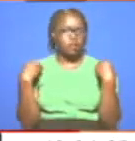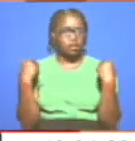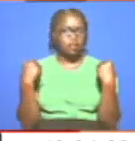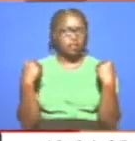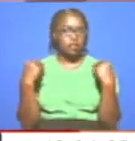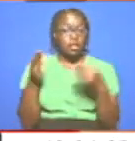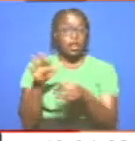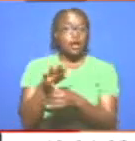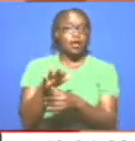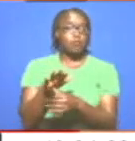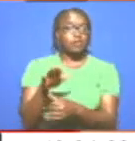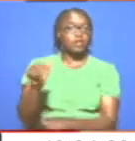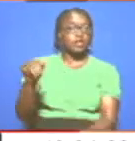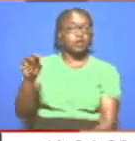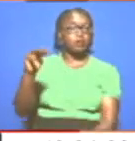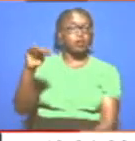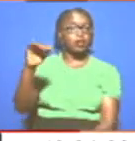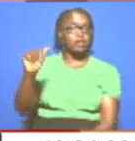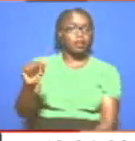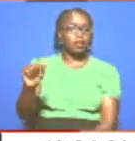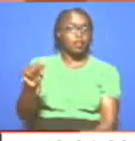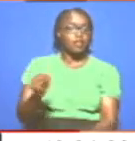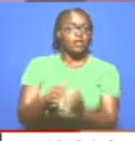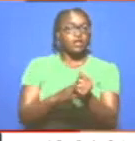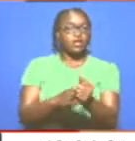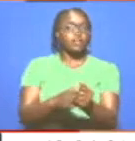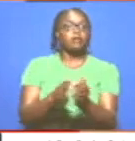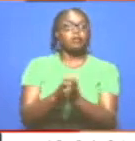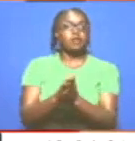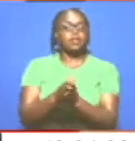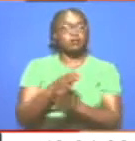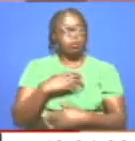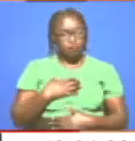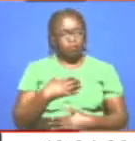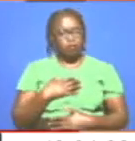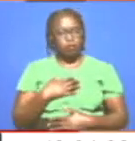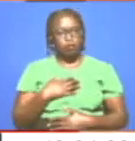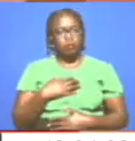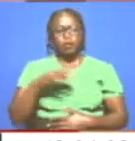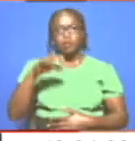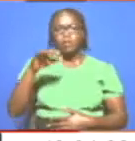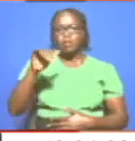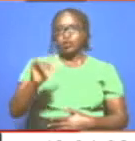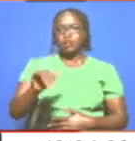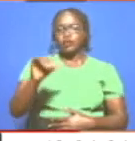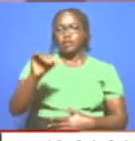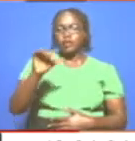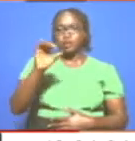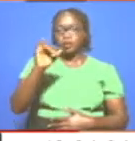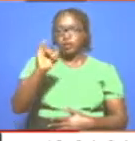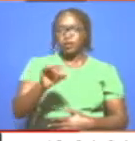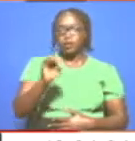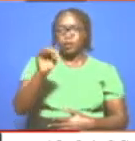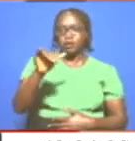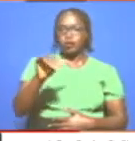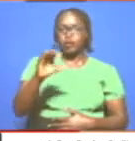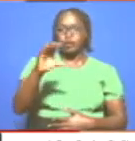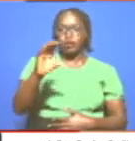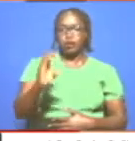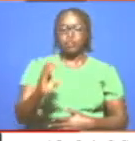Ambassador Amina Mohammed, and was led by Lady Justice Retired Joyce Aluoch, and the Vice Chair was Justice Retired Alijina